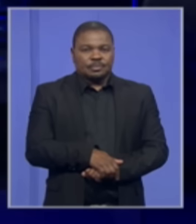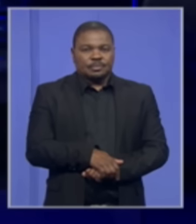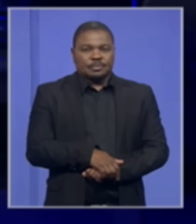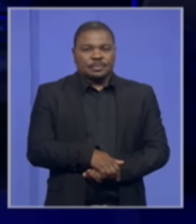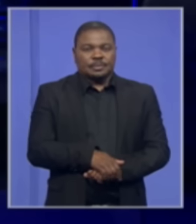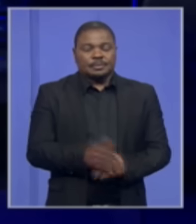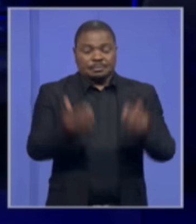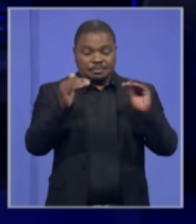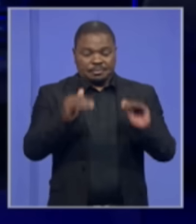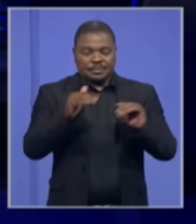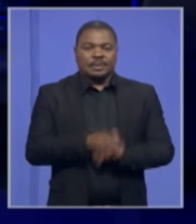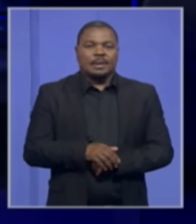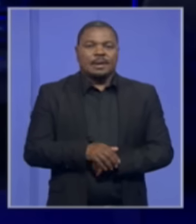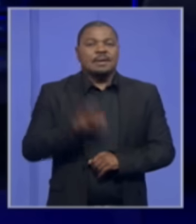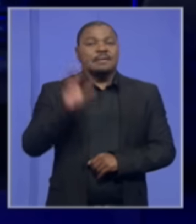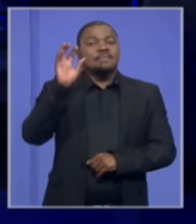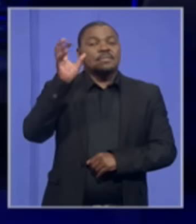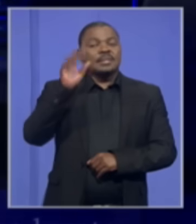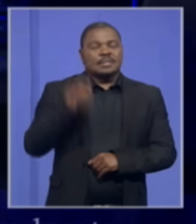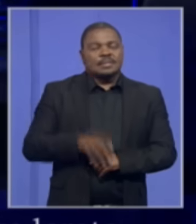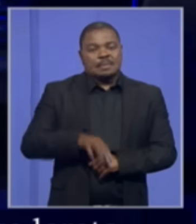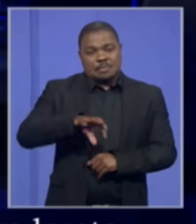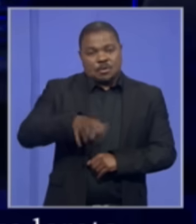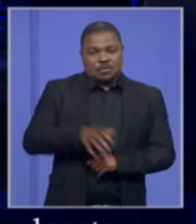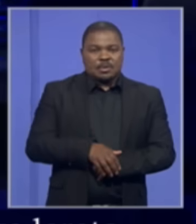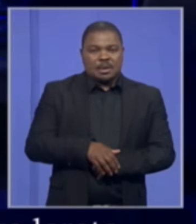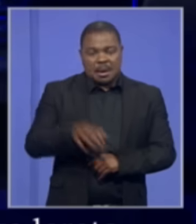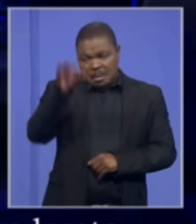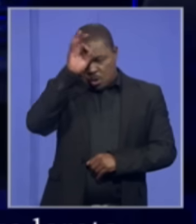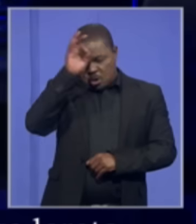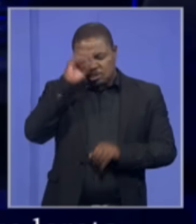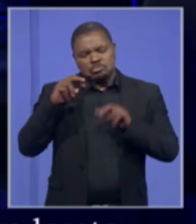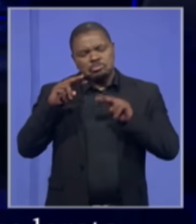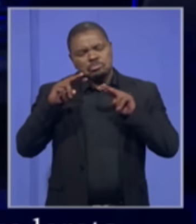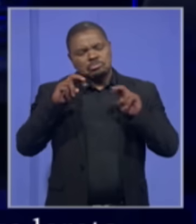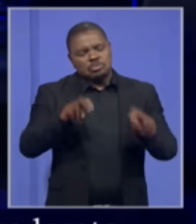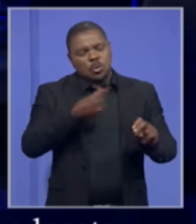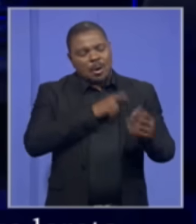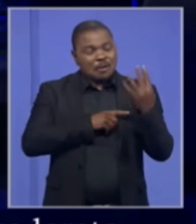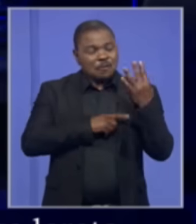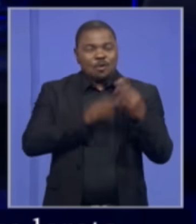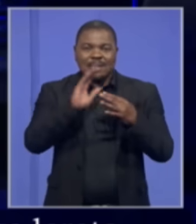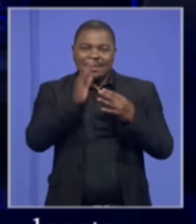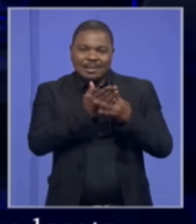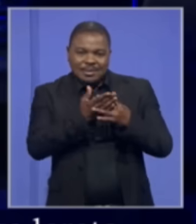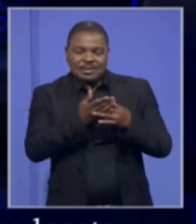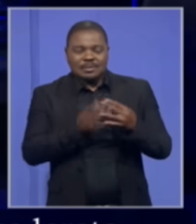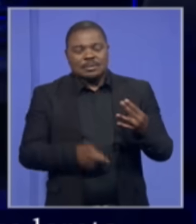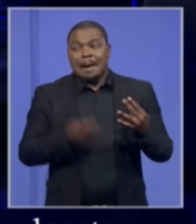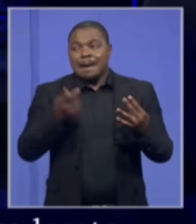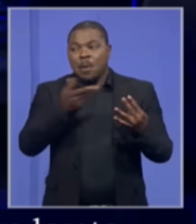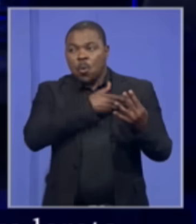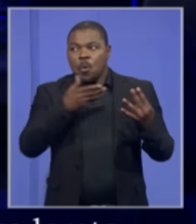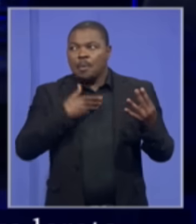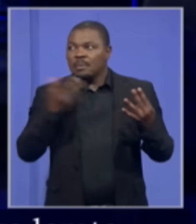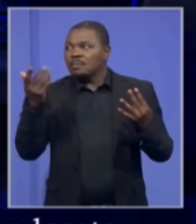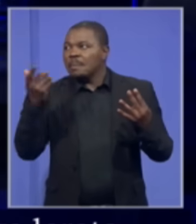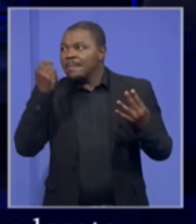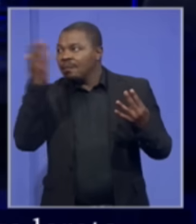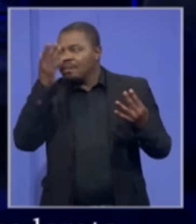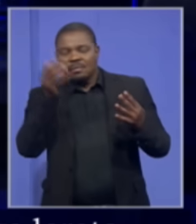Ha re fetela provinseng ya Free State re fumana hore sepolesa se fuputsa dinyewe tse 4 tse amahangwang le basadi ba thetswang le ho ngokwa dikamanong